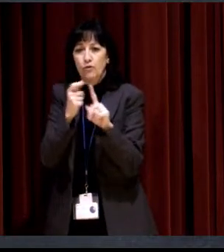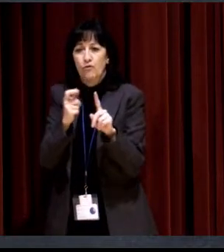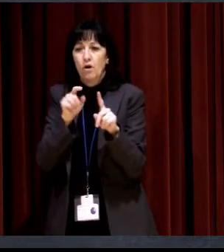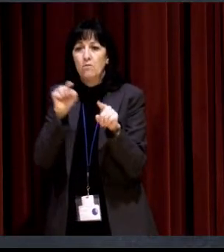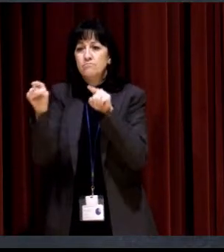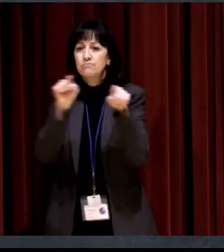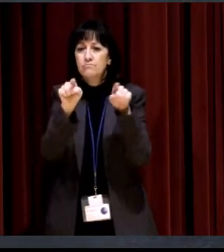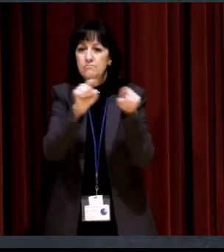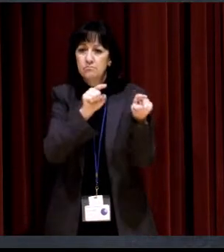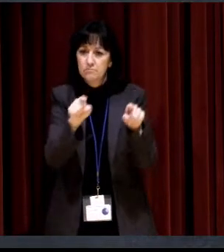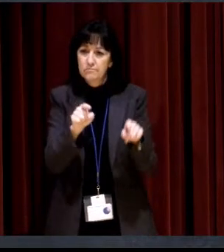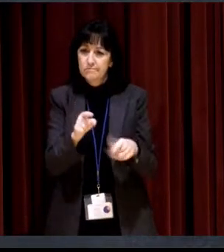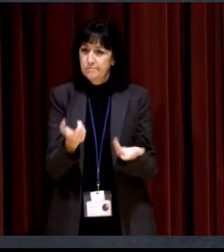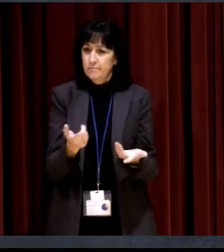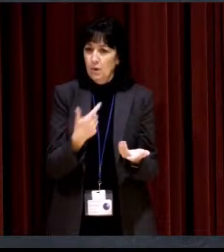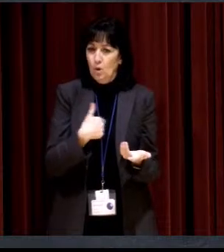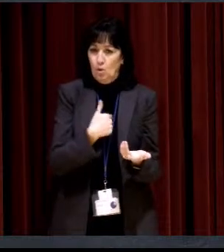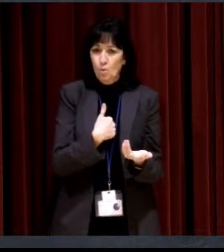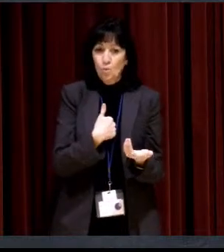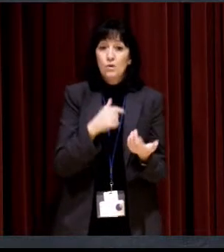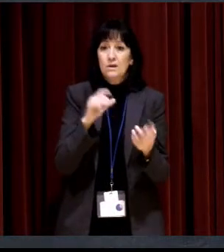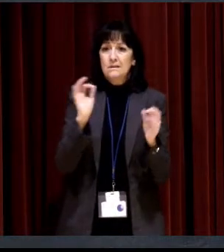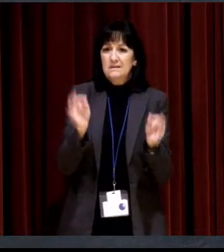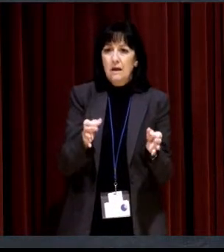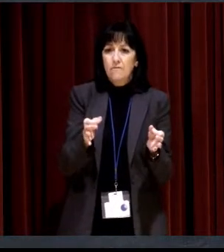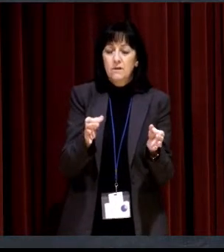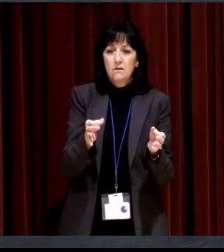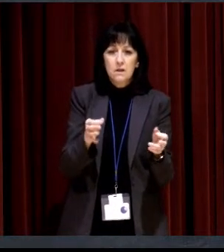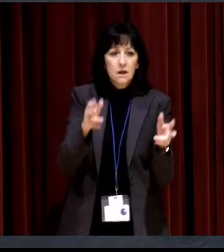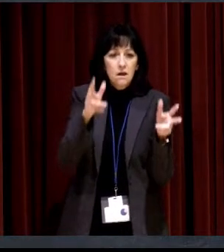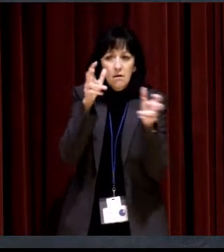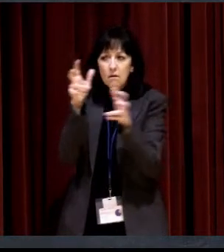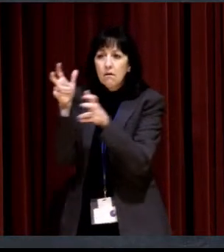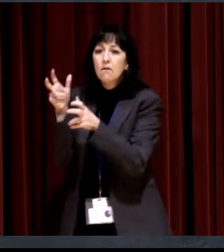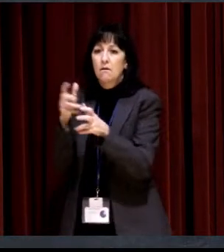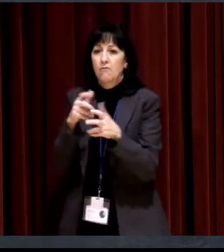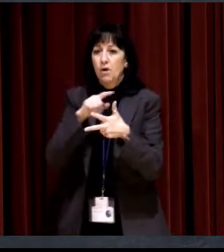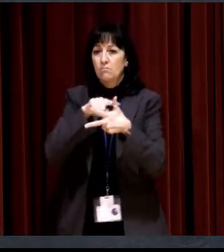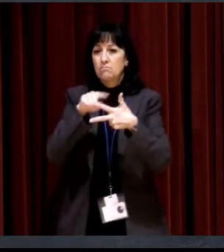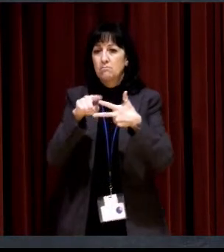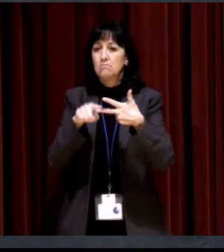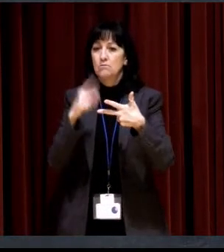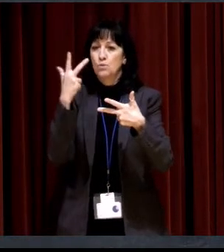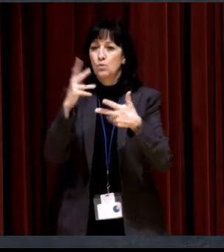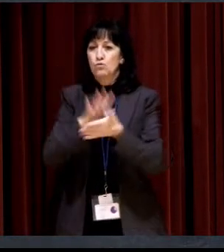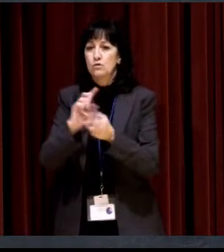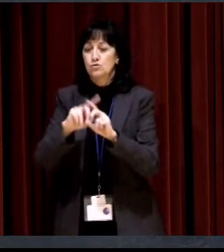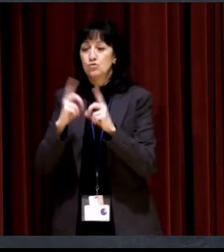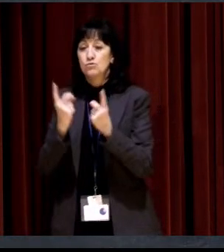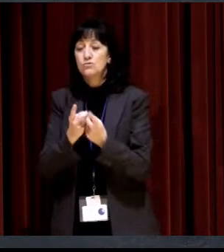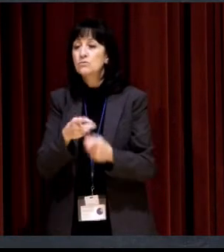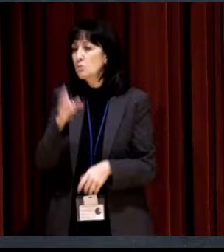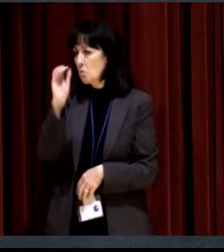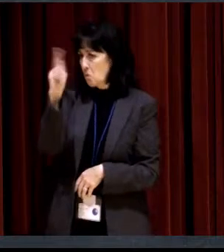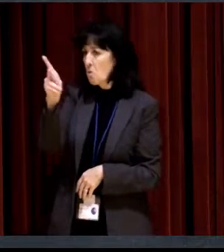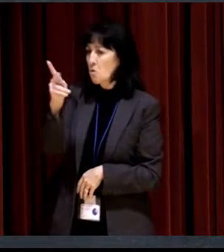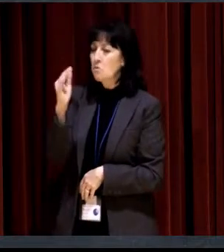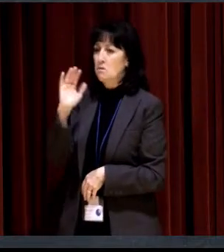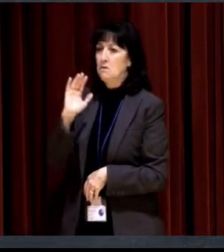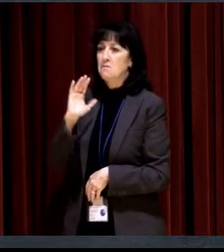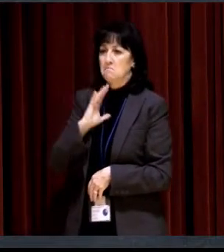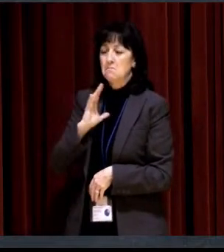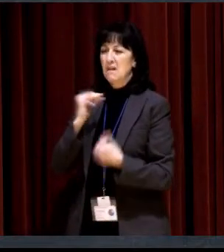or Red Clay, and Brandywine on our calls with them. And then can we jump to funding? So I know that